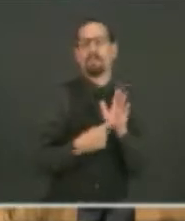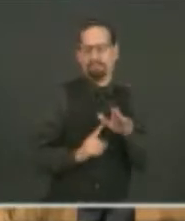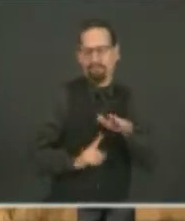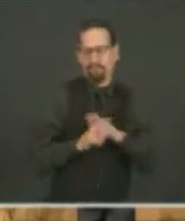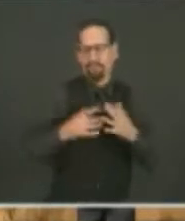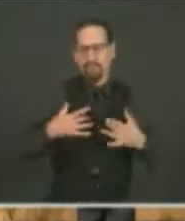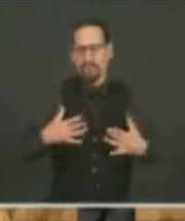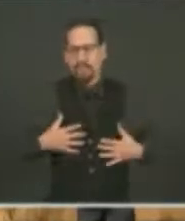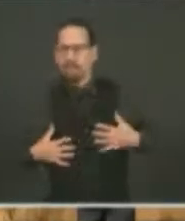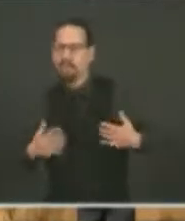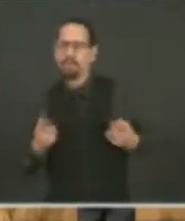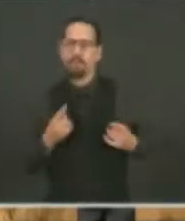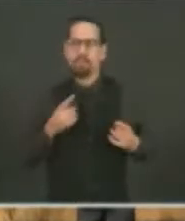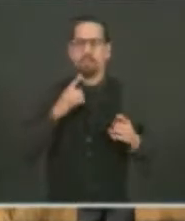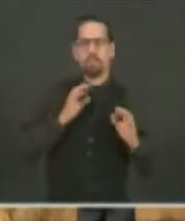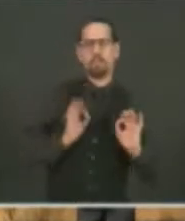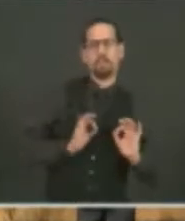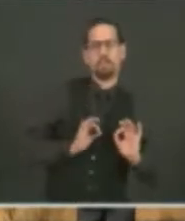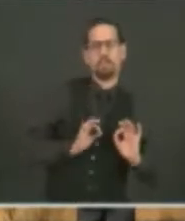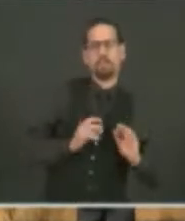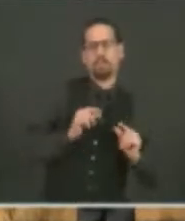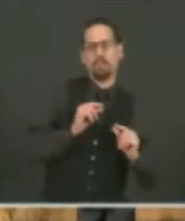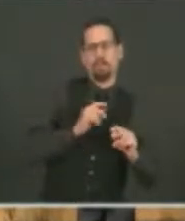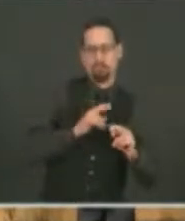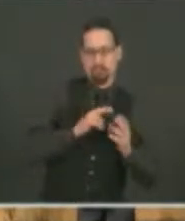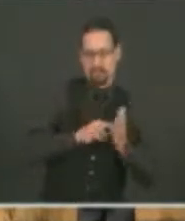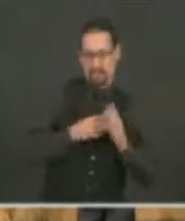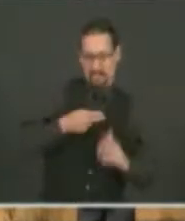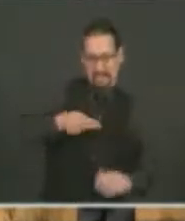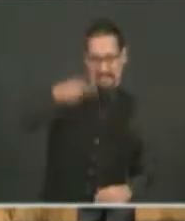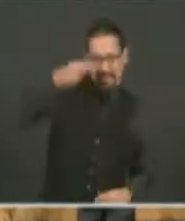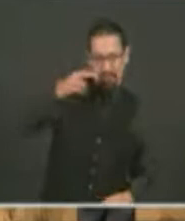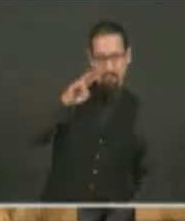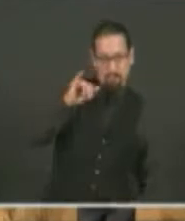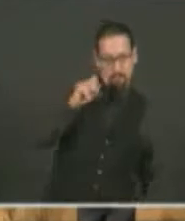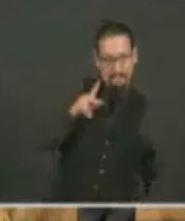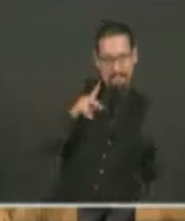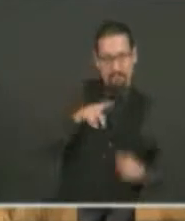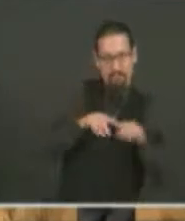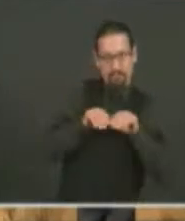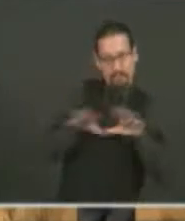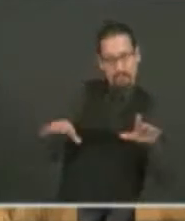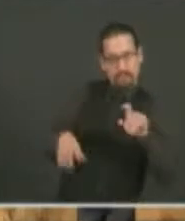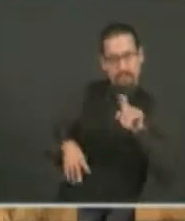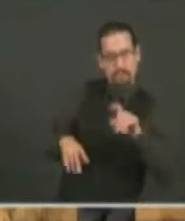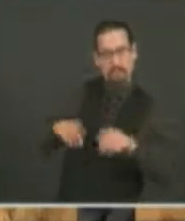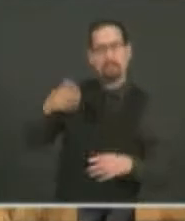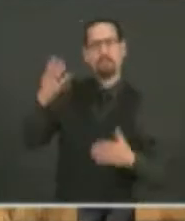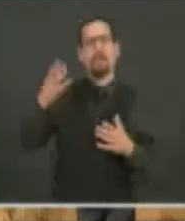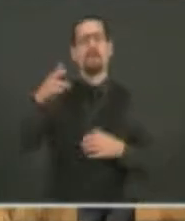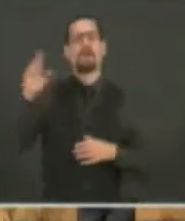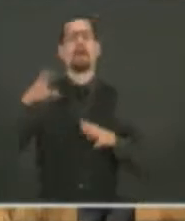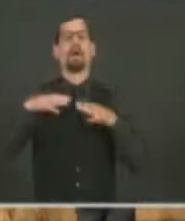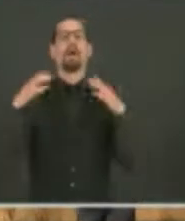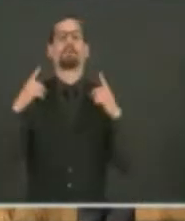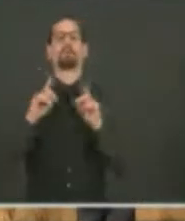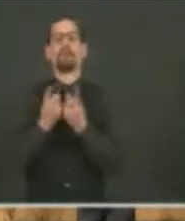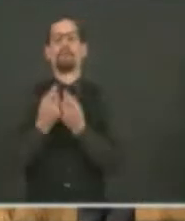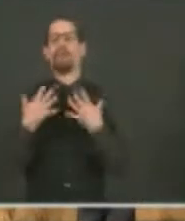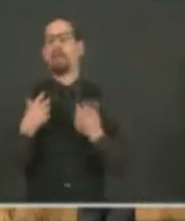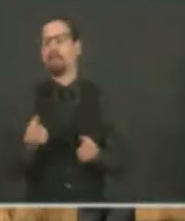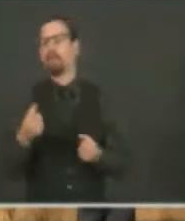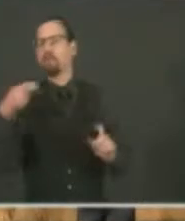infected? And if so, has the Department of Health tried to measure the extent of that? You know,